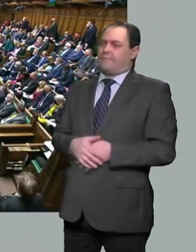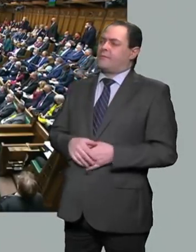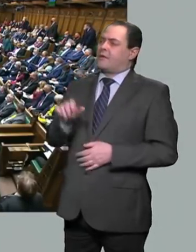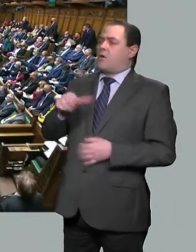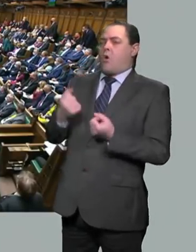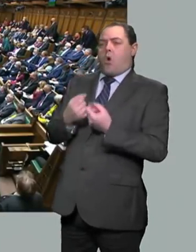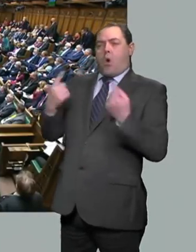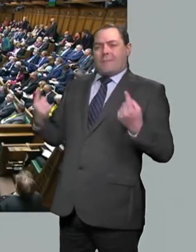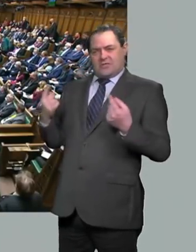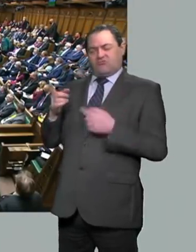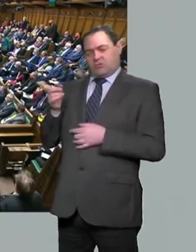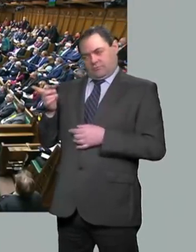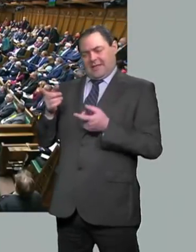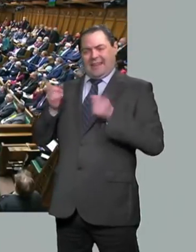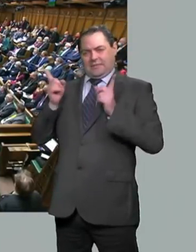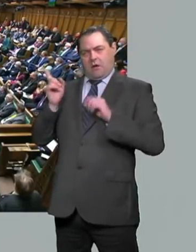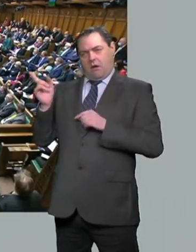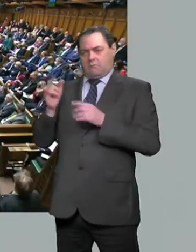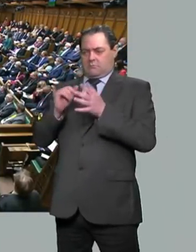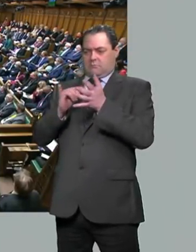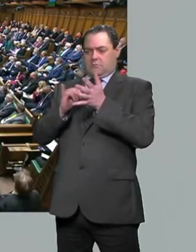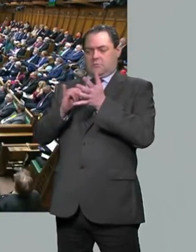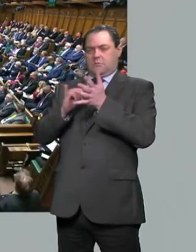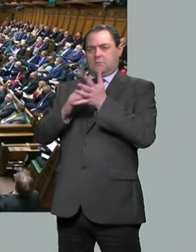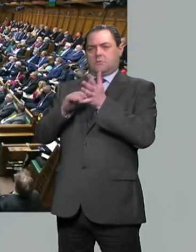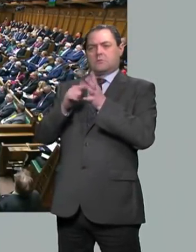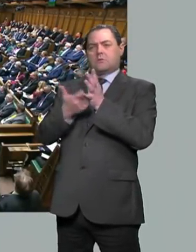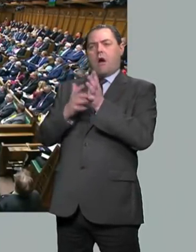Leader of the Opposition, the Right Honourable Keir Starmer.